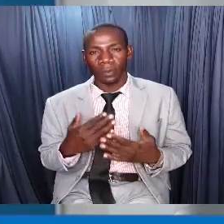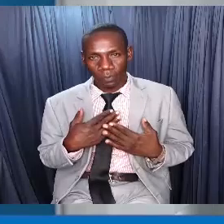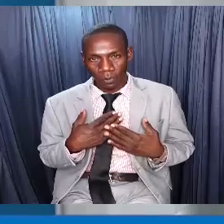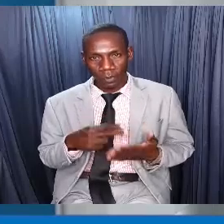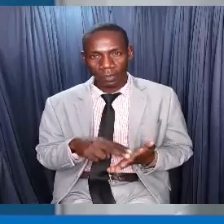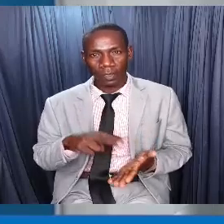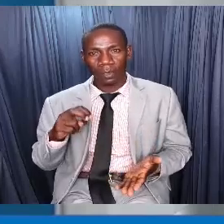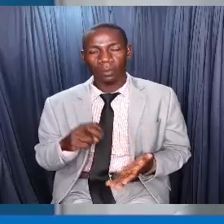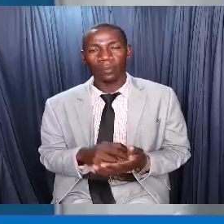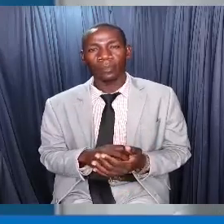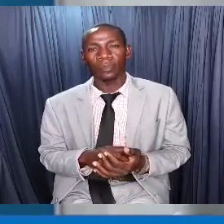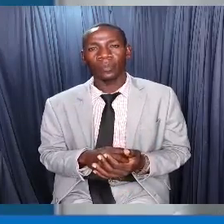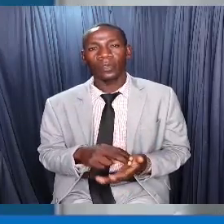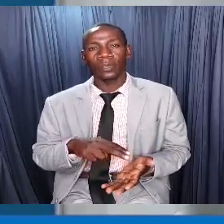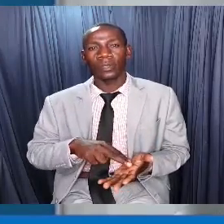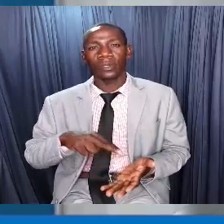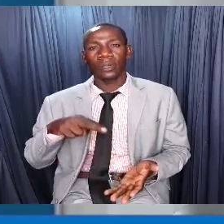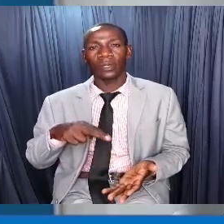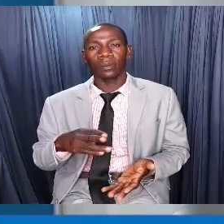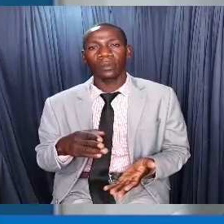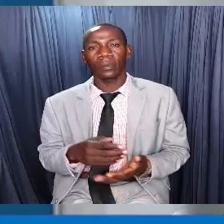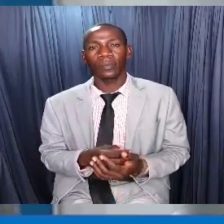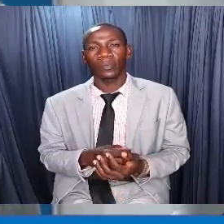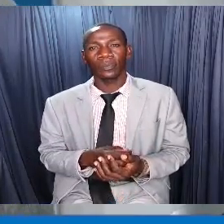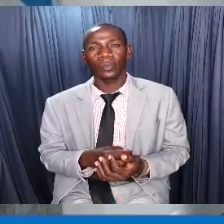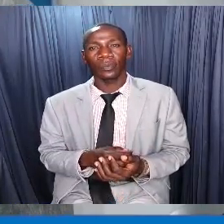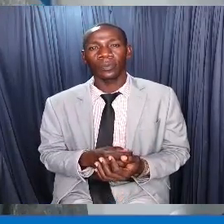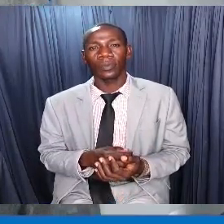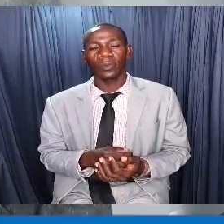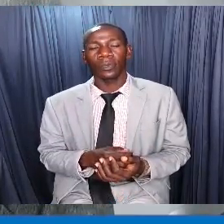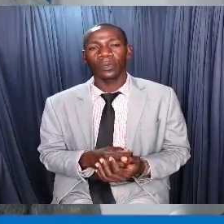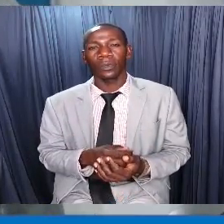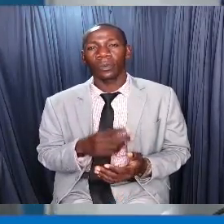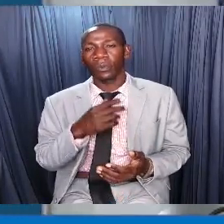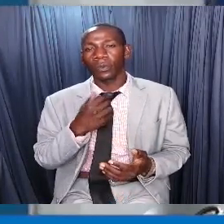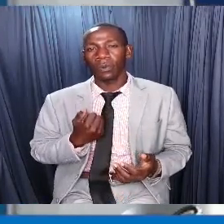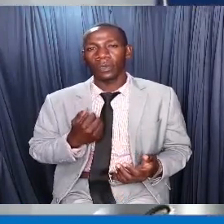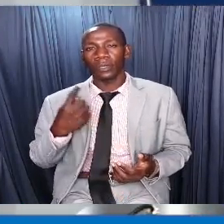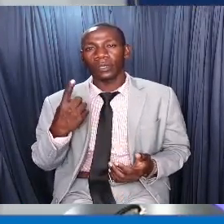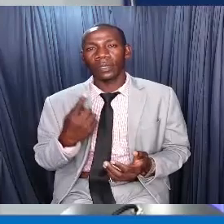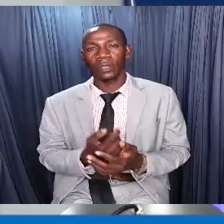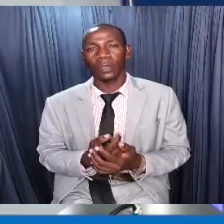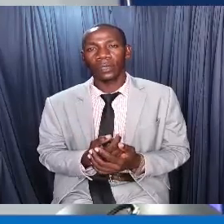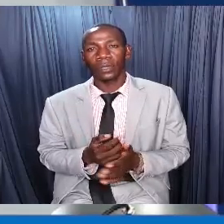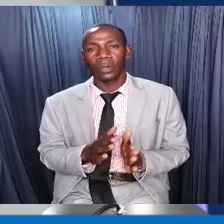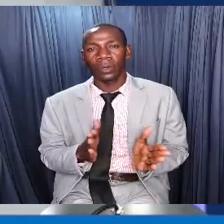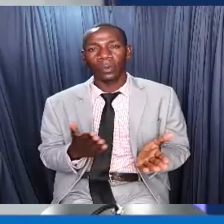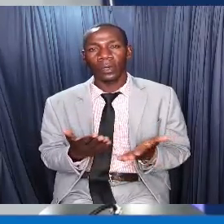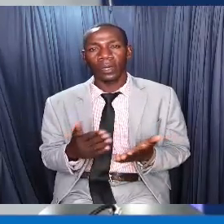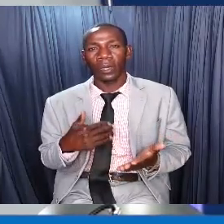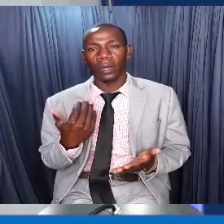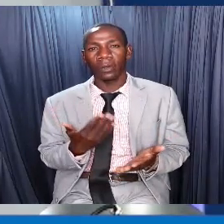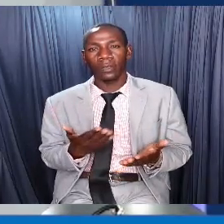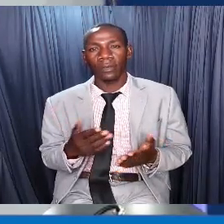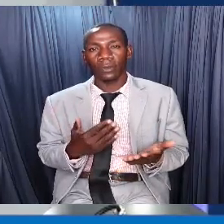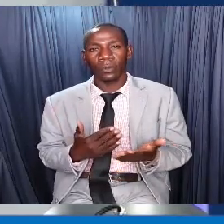I ask you to stand up. Tusimame. We all stand up. Na tumshihi dada mmoja. And you ask one sister. Atufungie ibada yetu kwa maombi. To